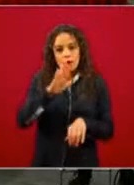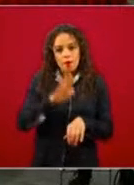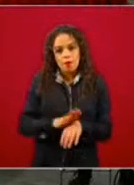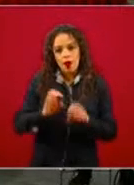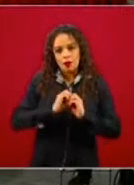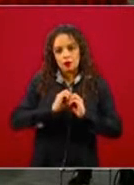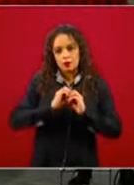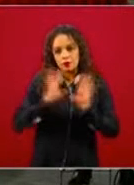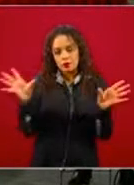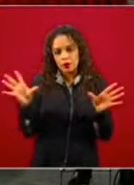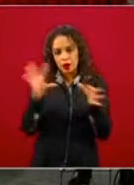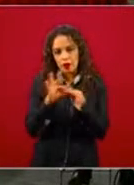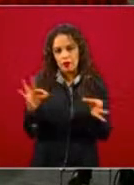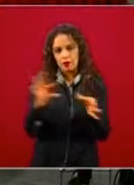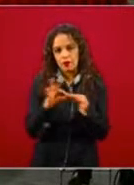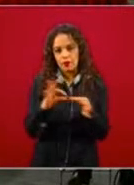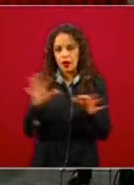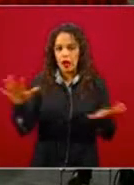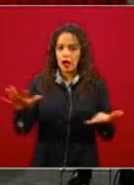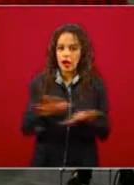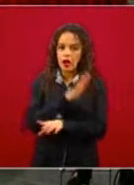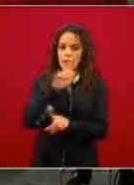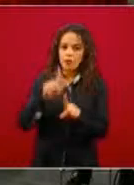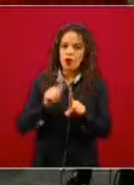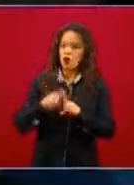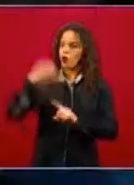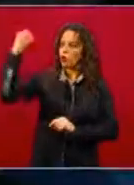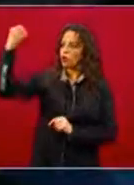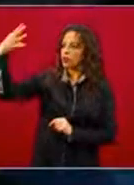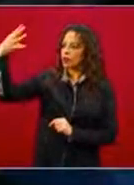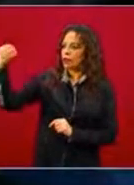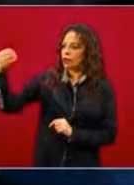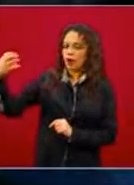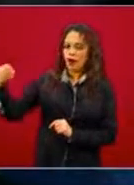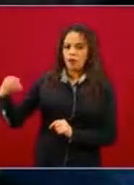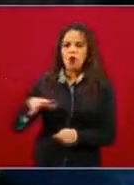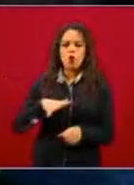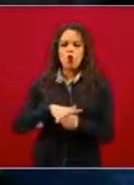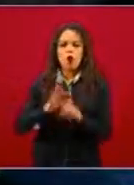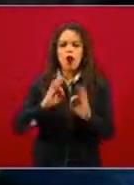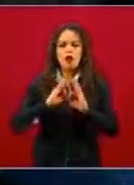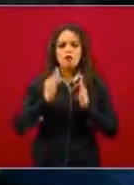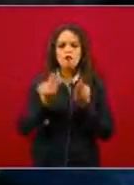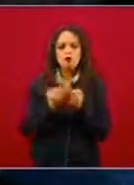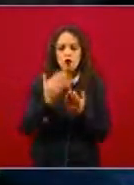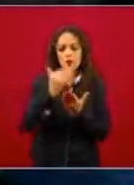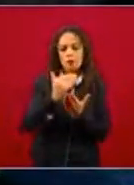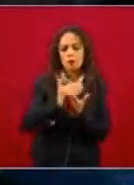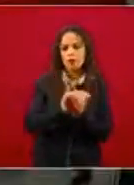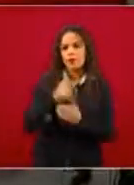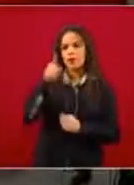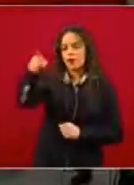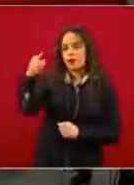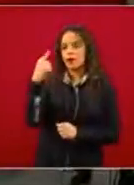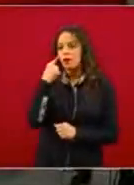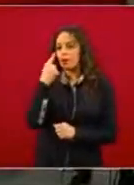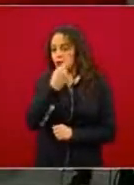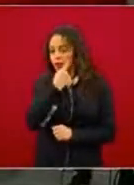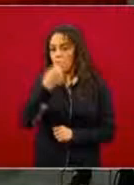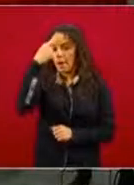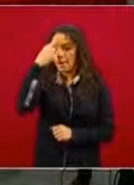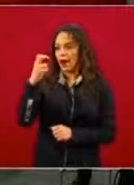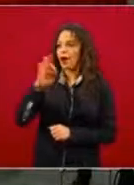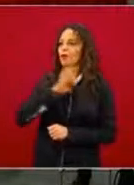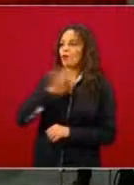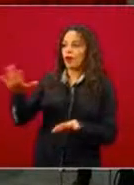I want to ask you if you could please go in further details. What are the different parameters that you're taking into account